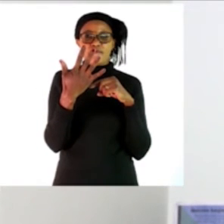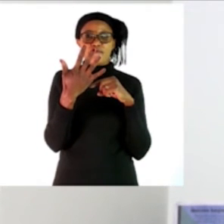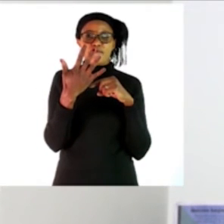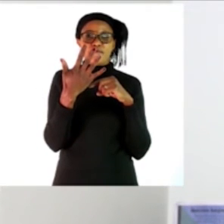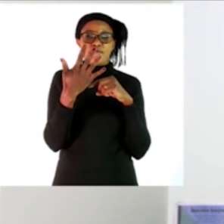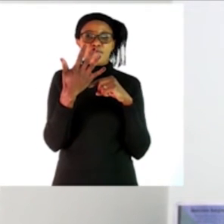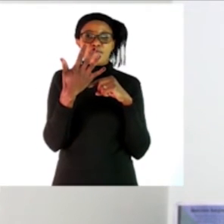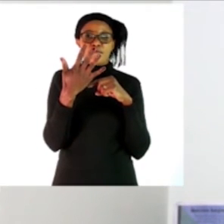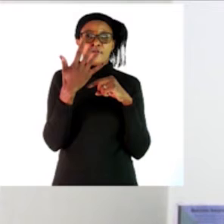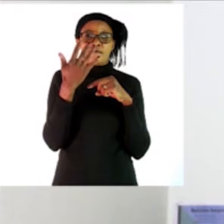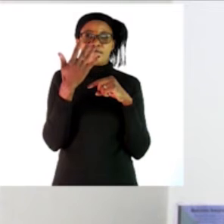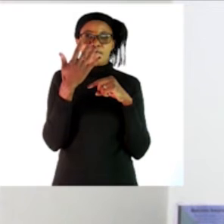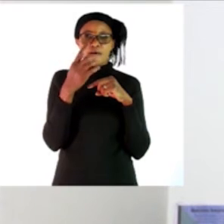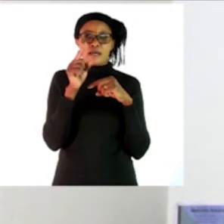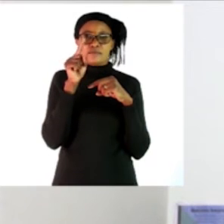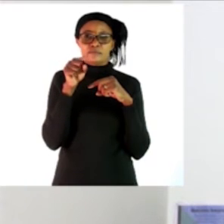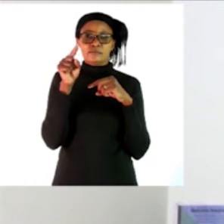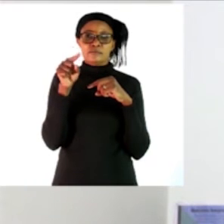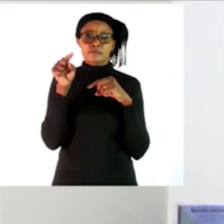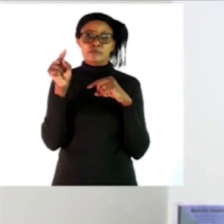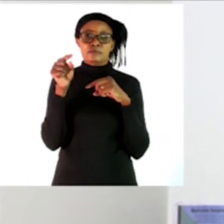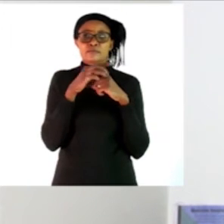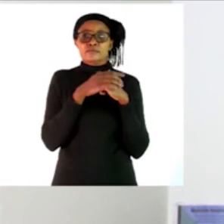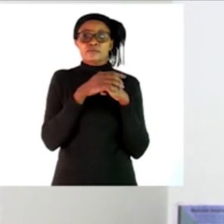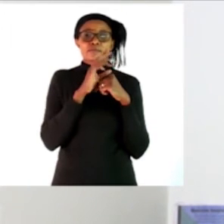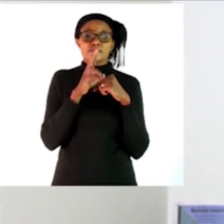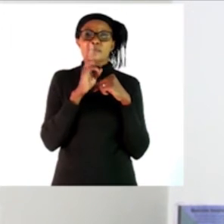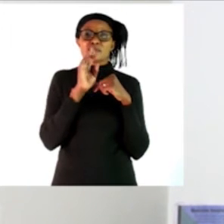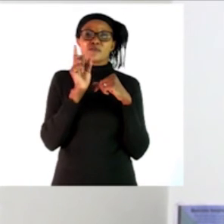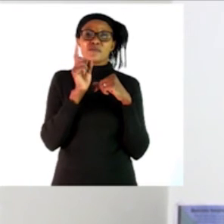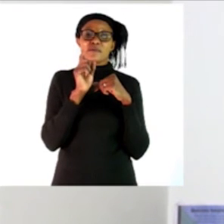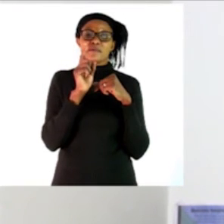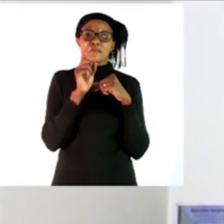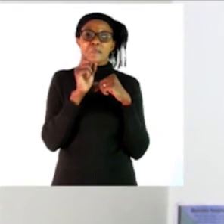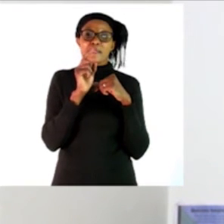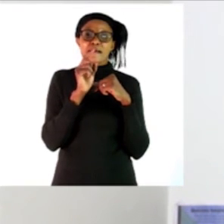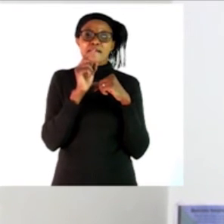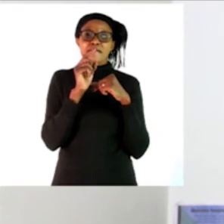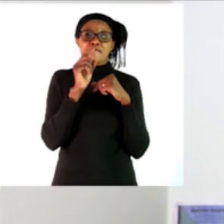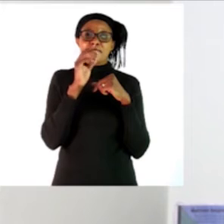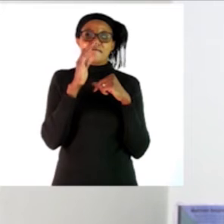5. Good. So, what will my answer be? I will have